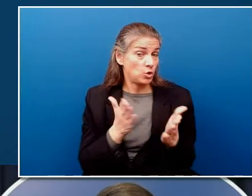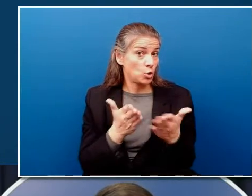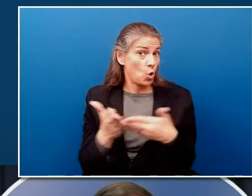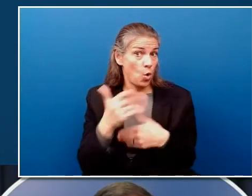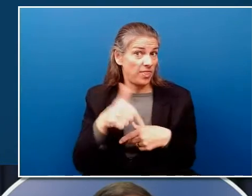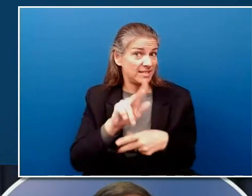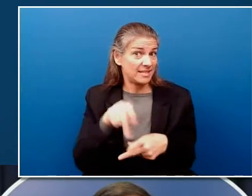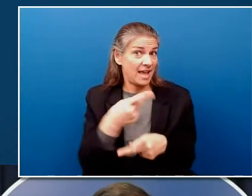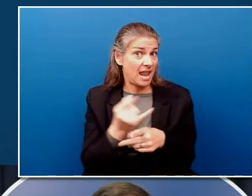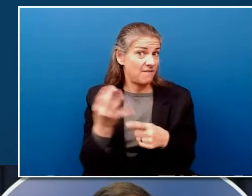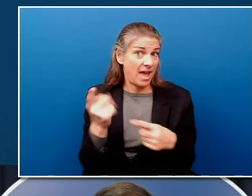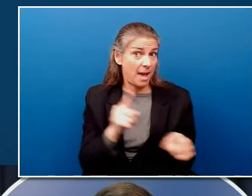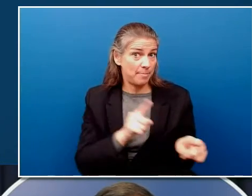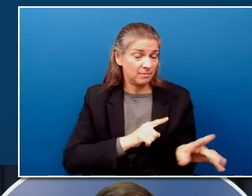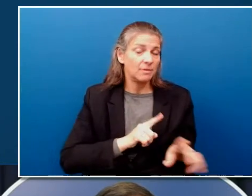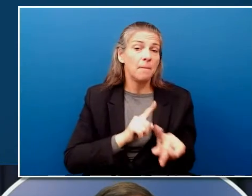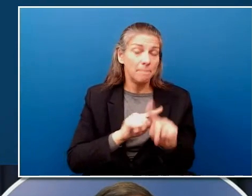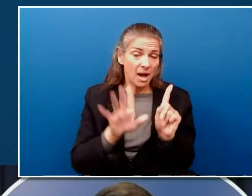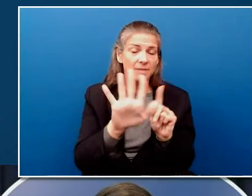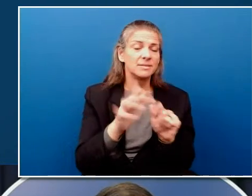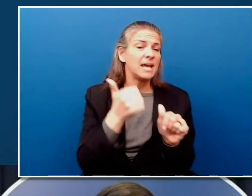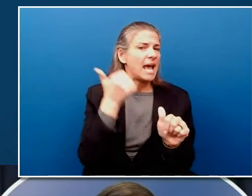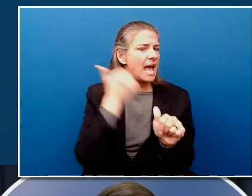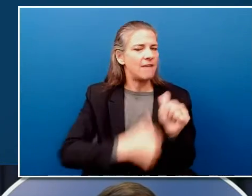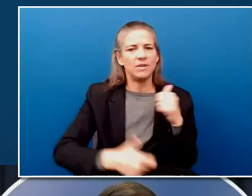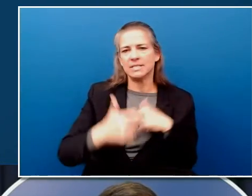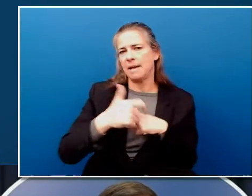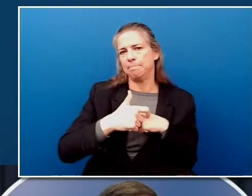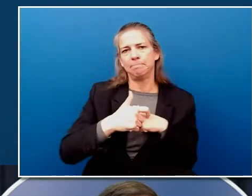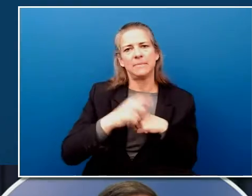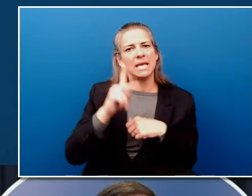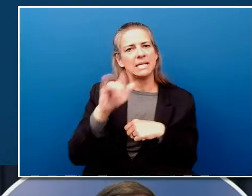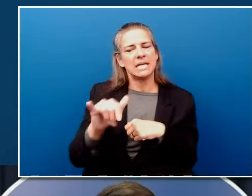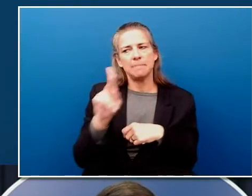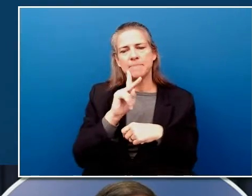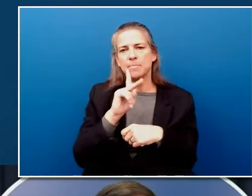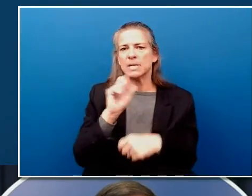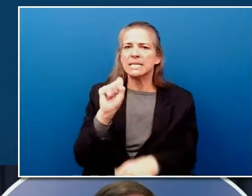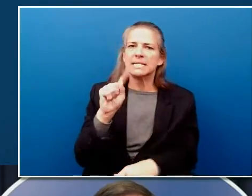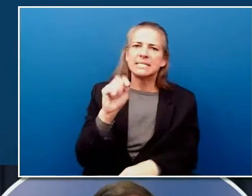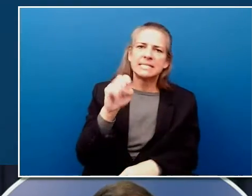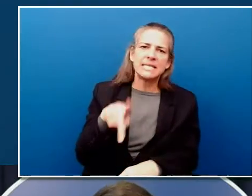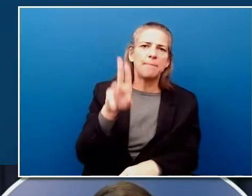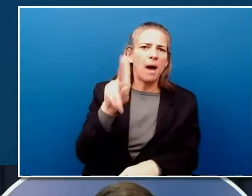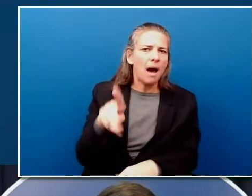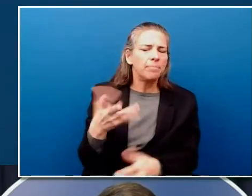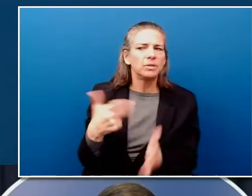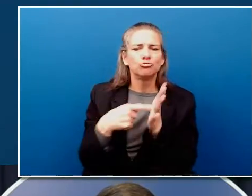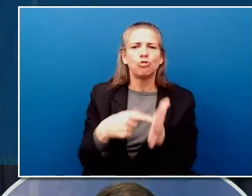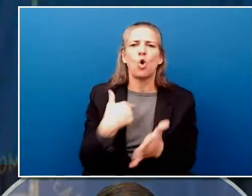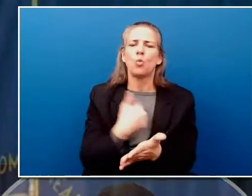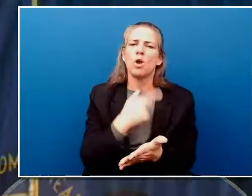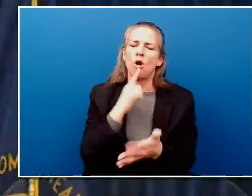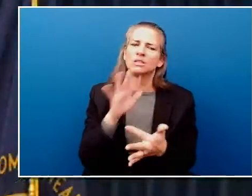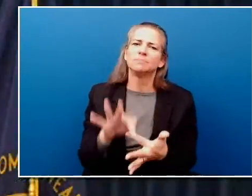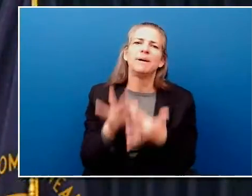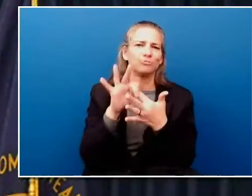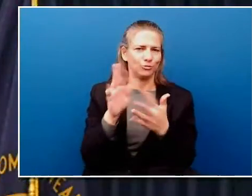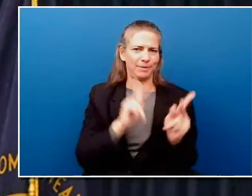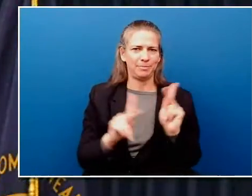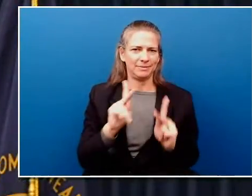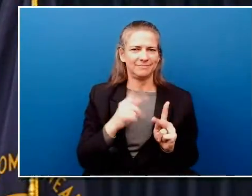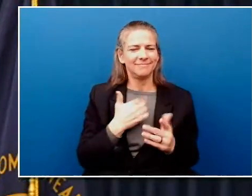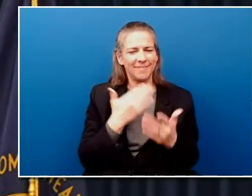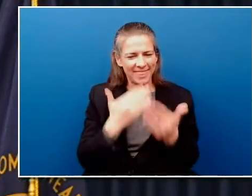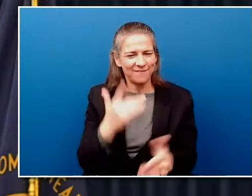events every single time, Kentuckians have stepped up and shown that we are special people. And for that, I'm grateful. All